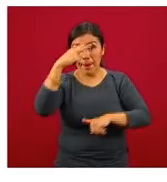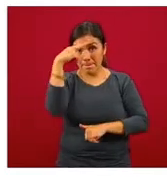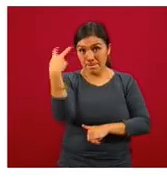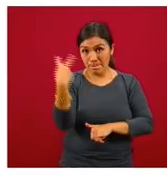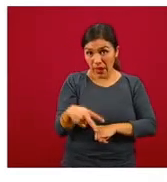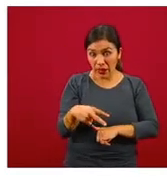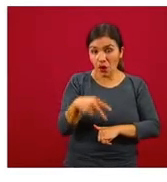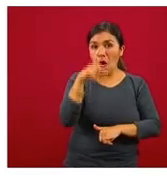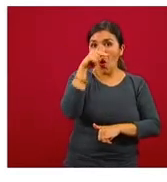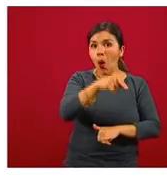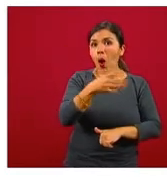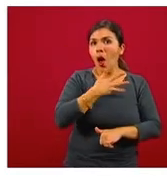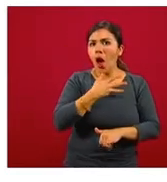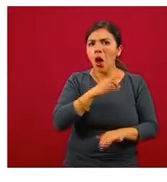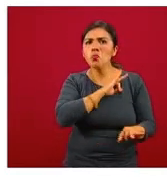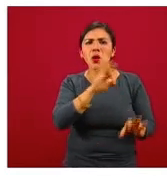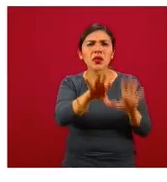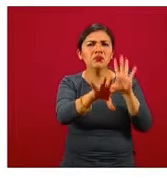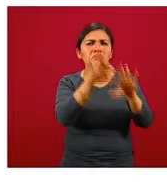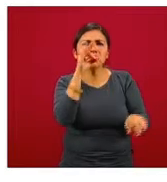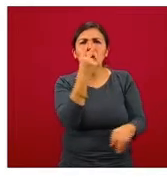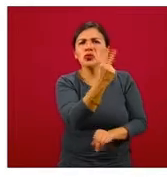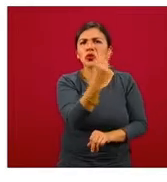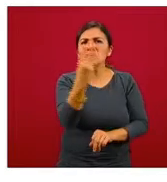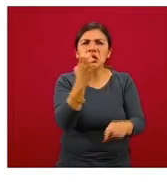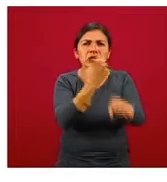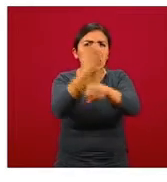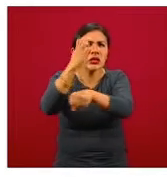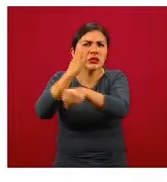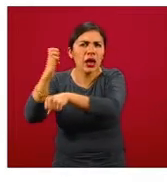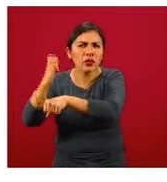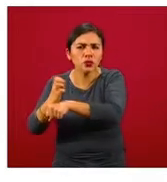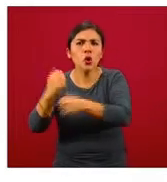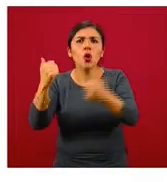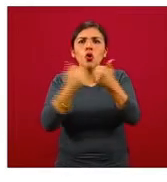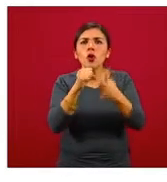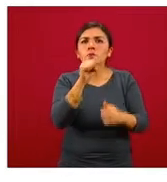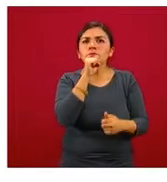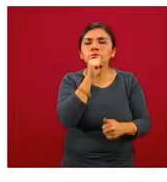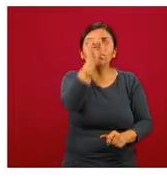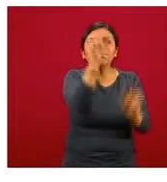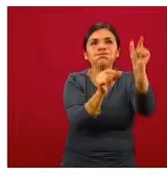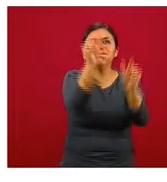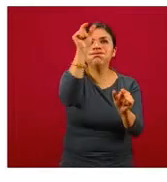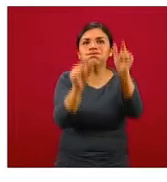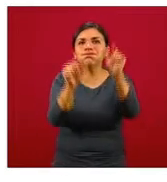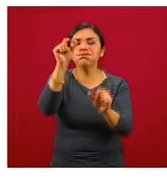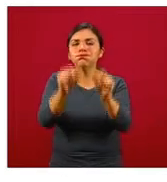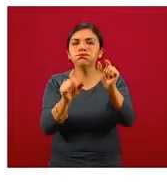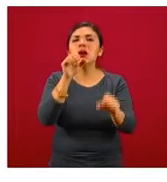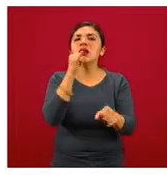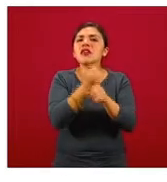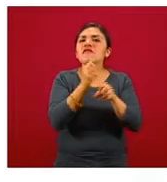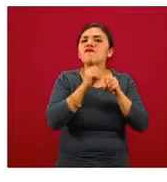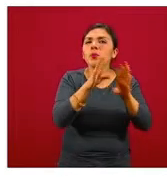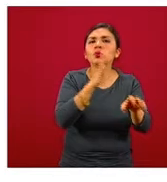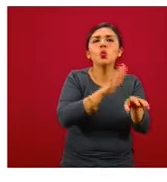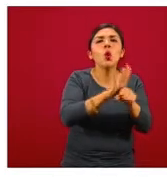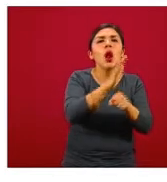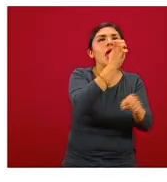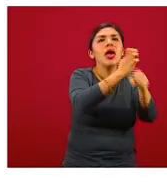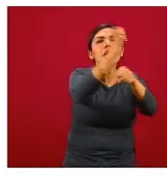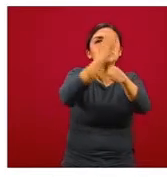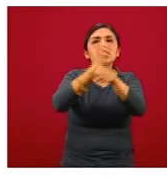México Mexico en donde where we podemos can seleccionar select two dos or o tres three estados states, y se and then we can grafican see them represented enseñados as a los datos graphic. de un estado con